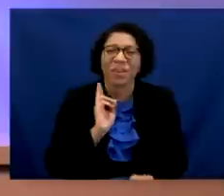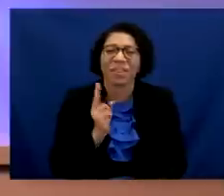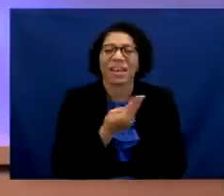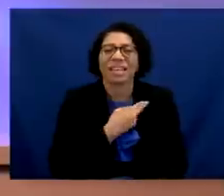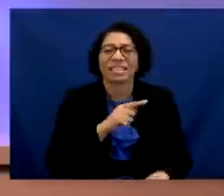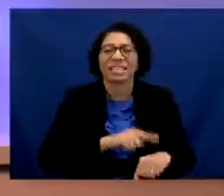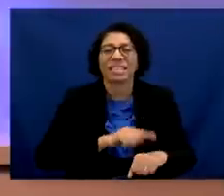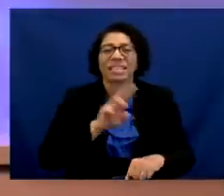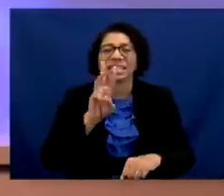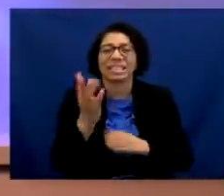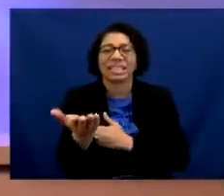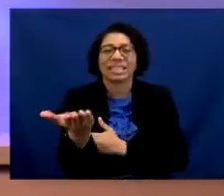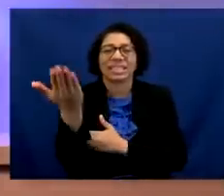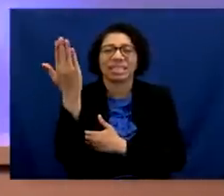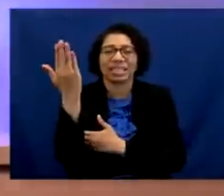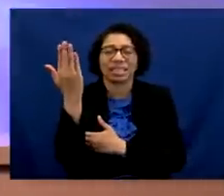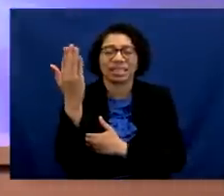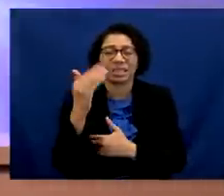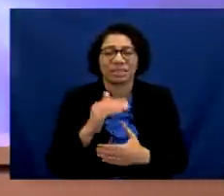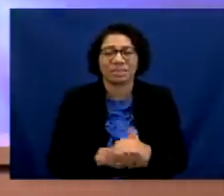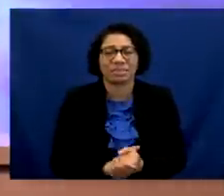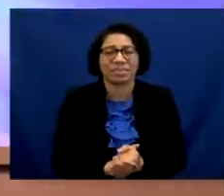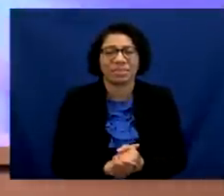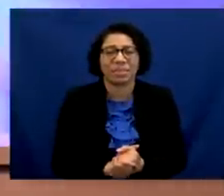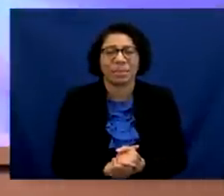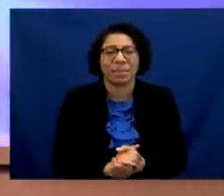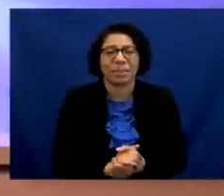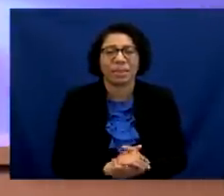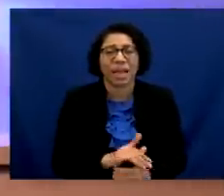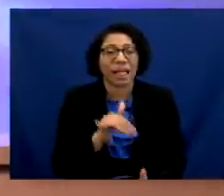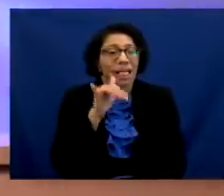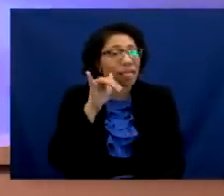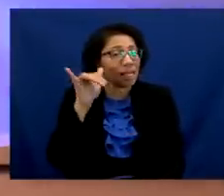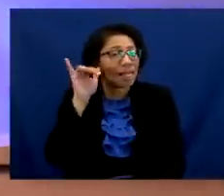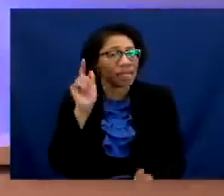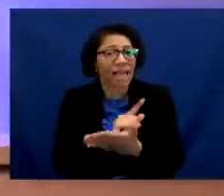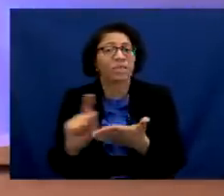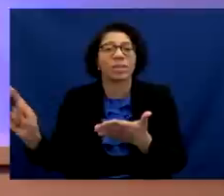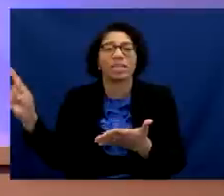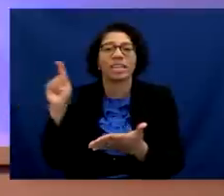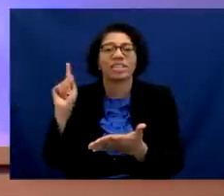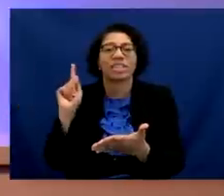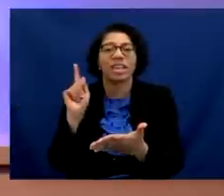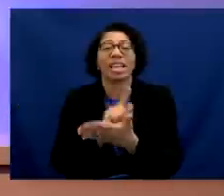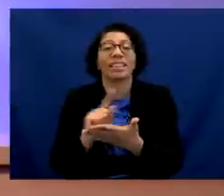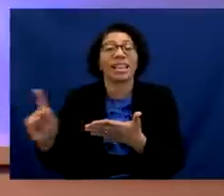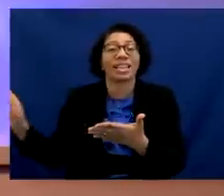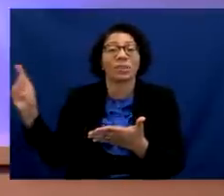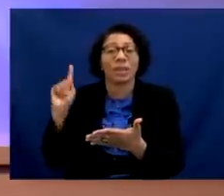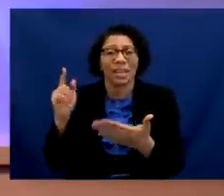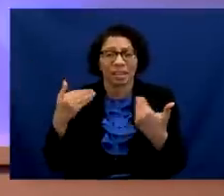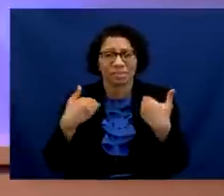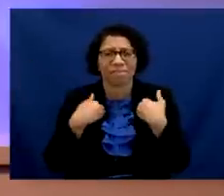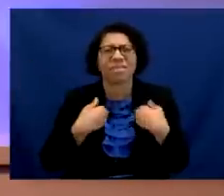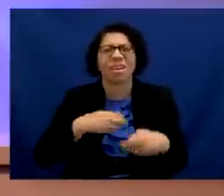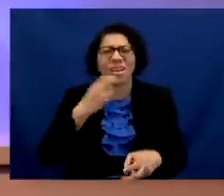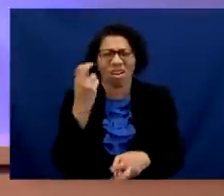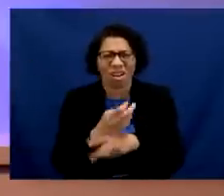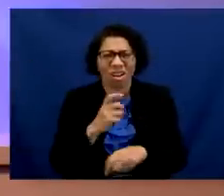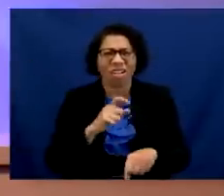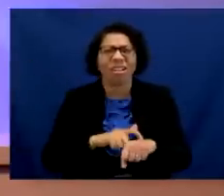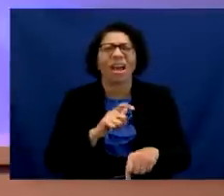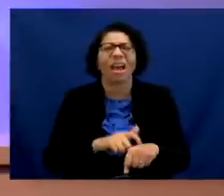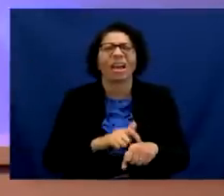hour. Last week we did have, I mentioned, some difficulty, and many persons said they had to call in multiple times.